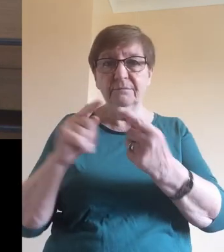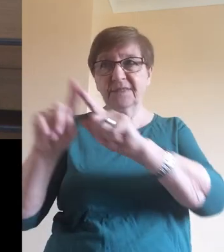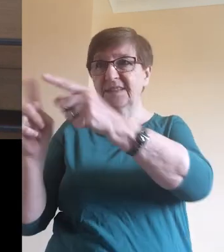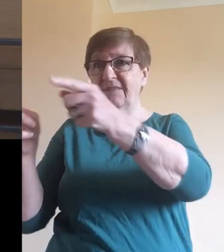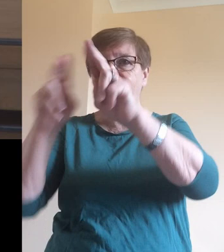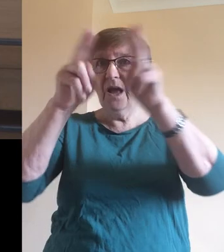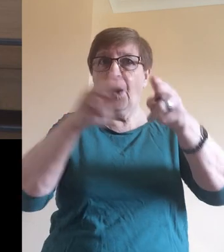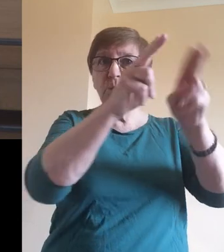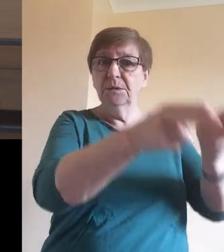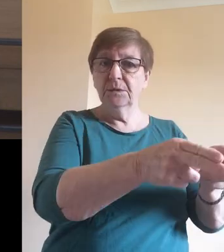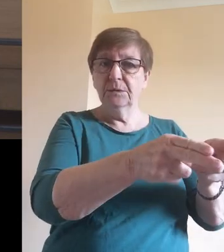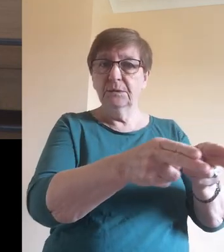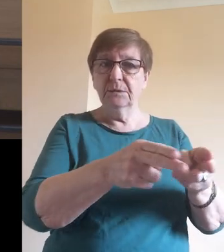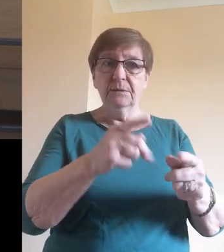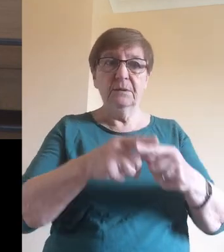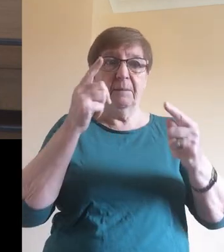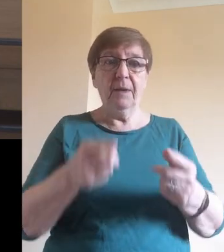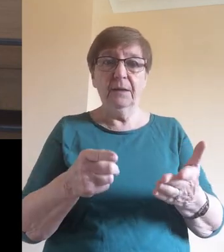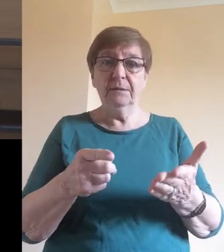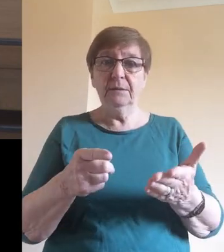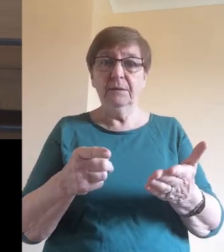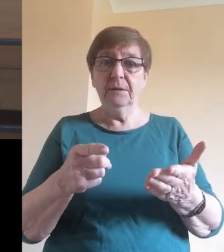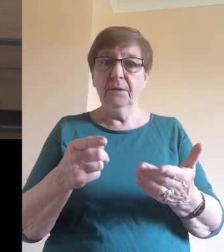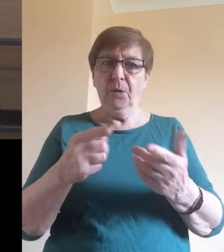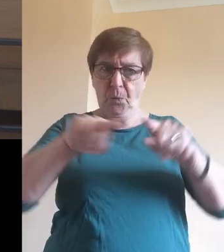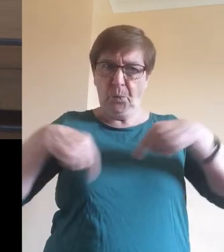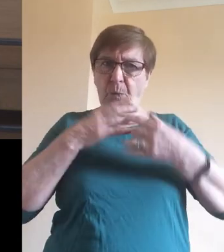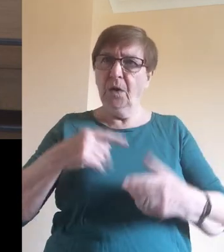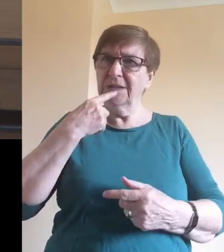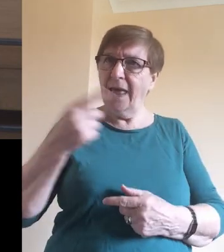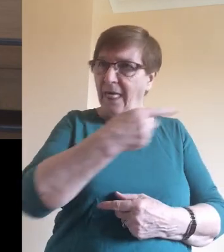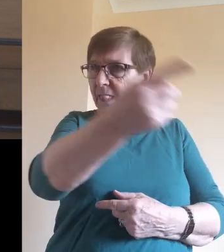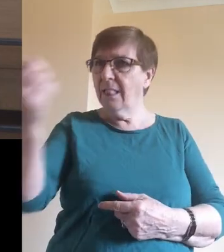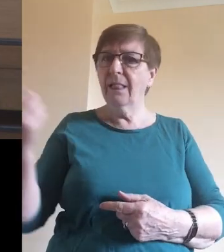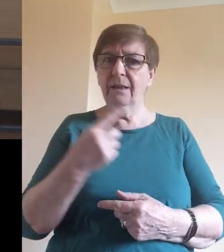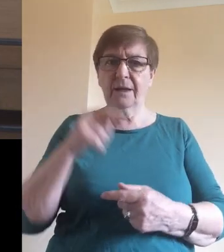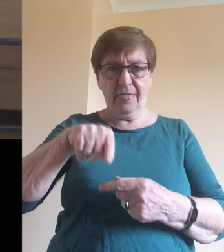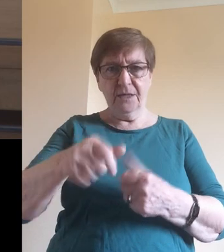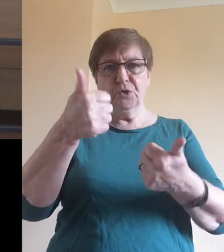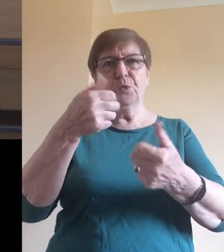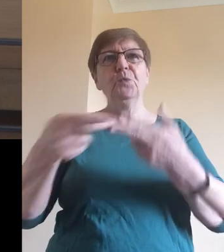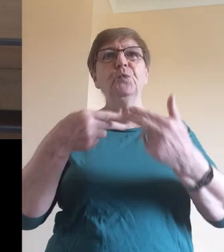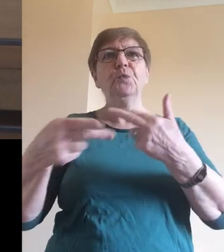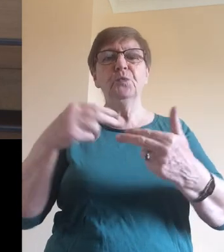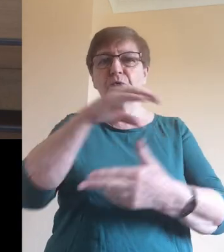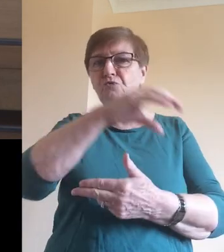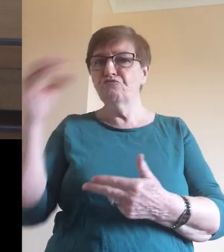whoever's around hear. This is good news. This is Easter news. Christ is